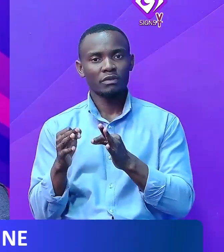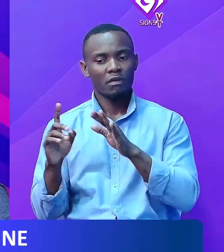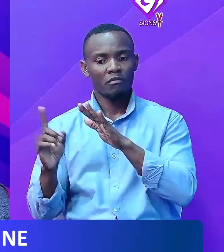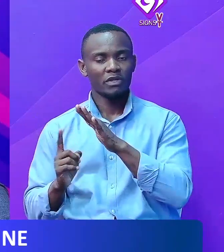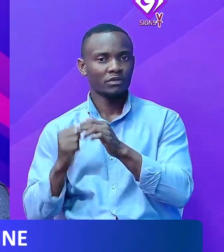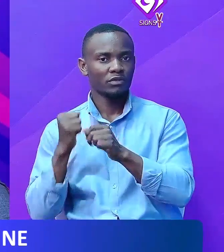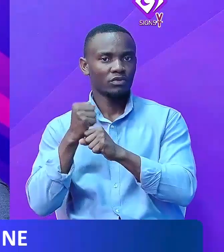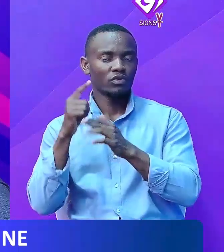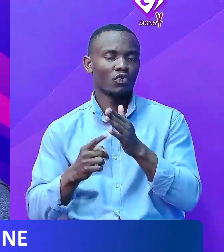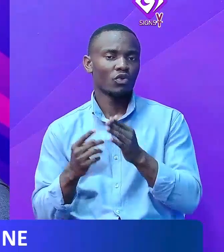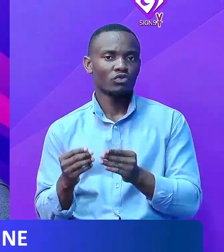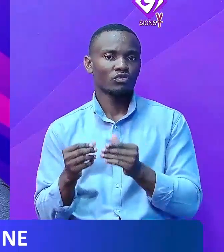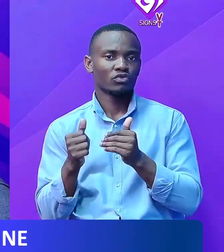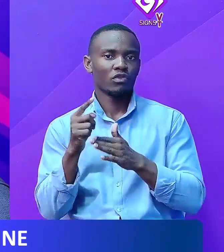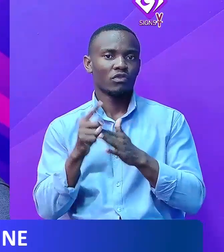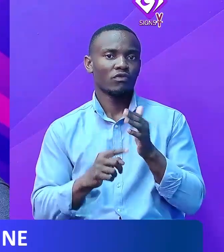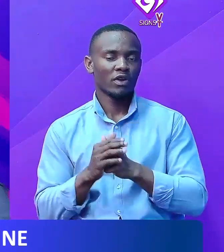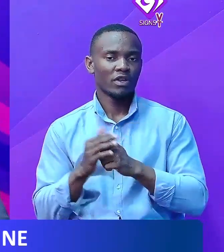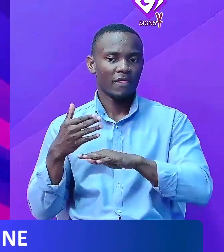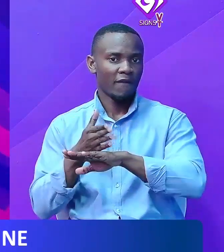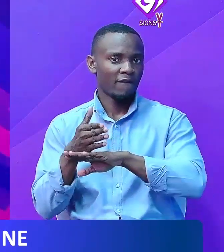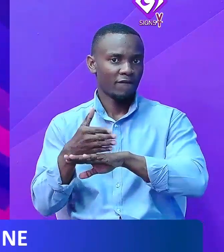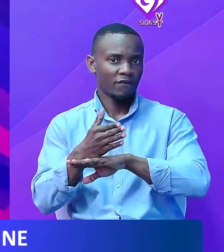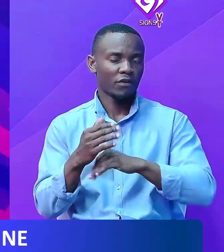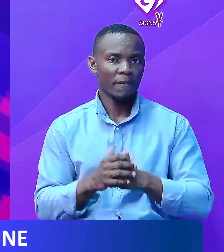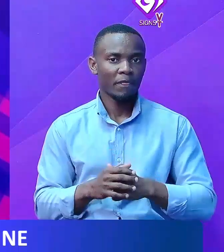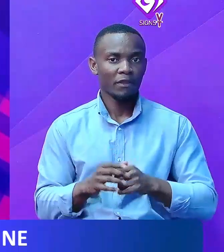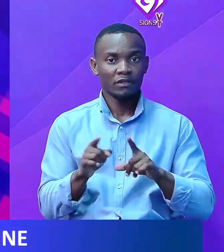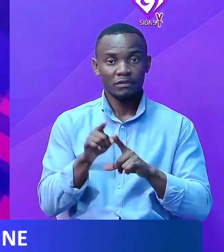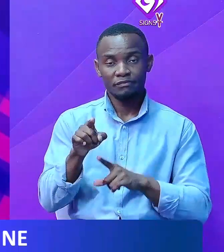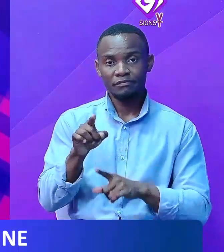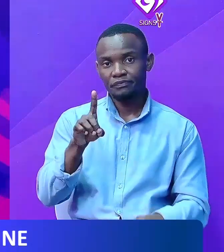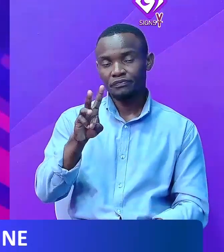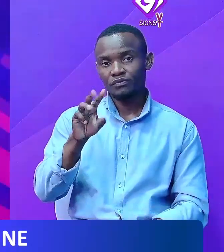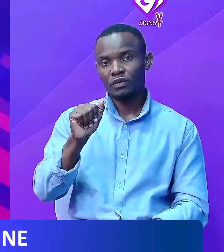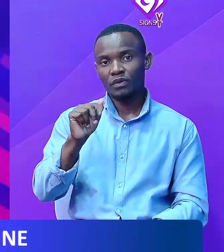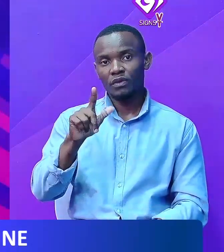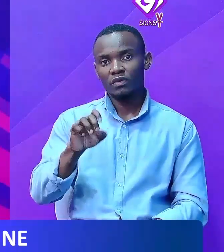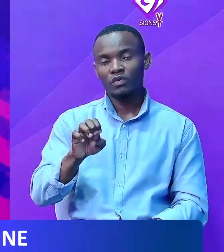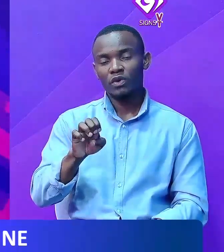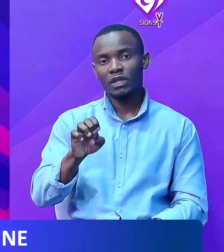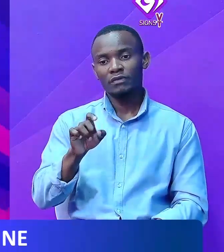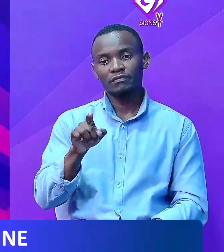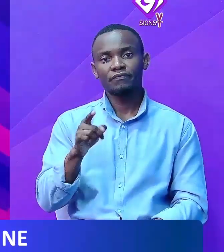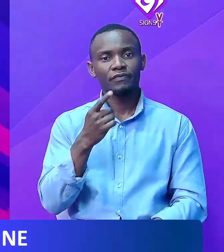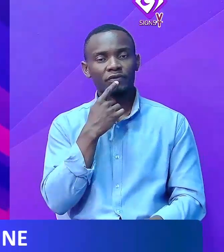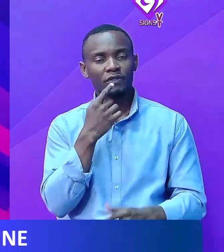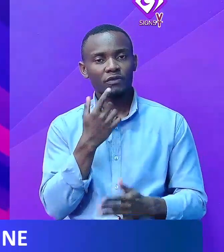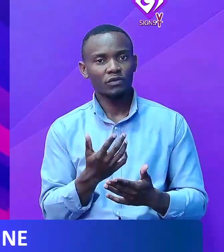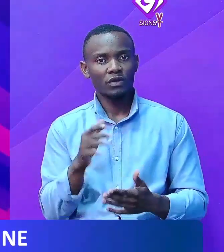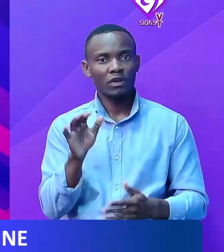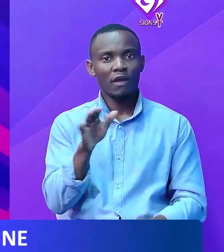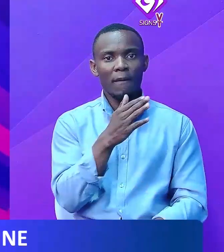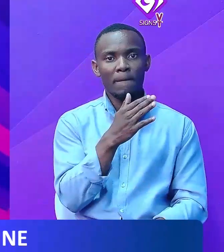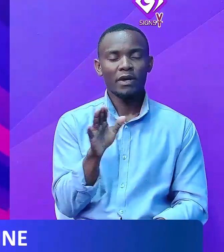alleged fraud. Ensure Duale, a former leader of majority in the National Assembly, cited parliamentary